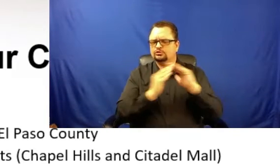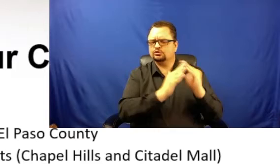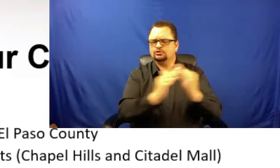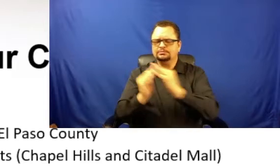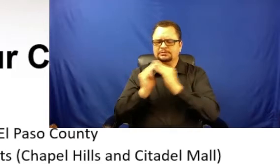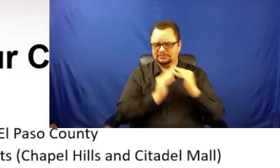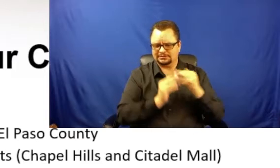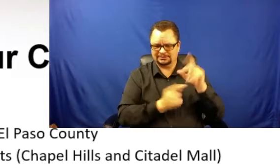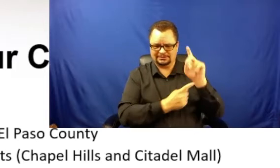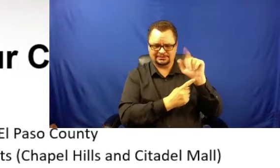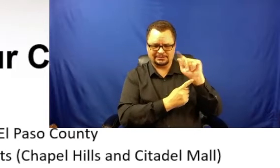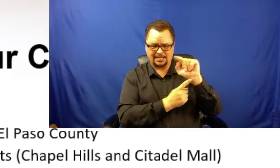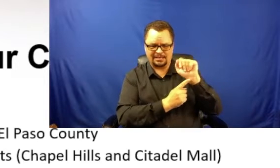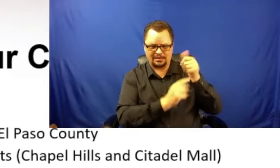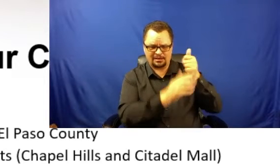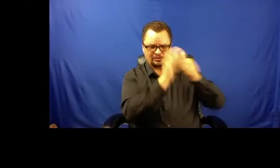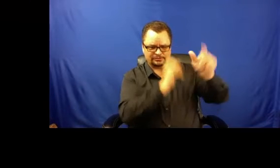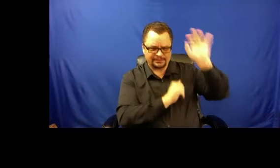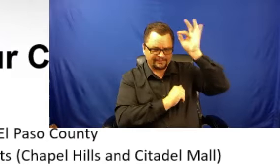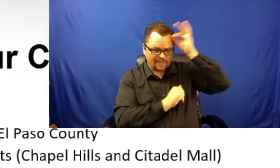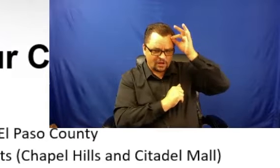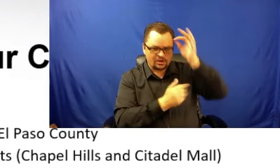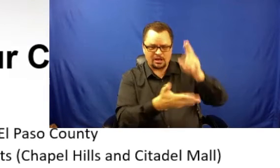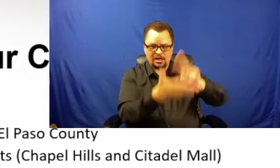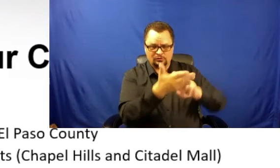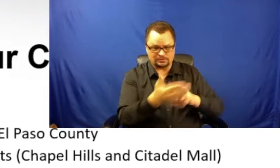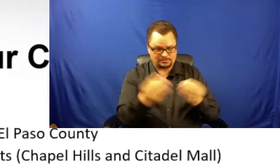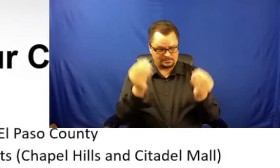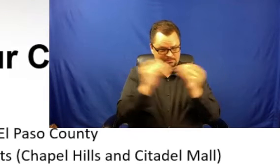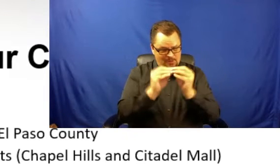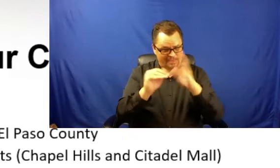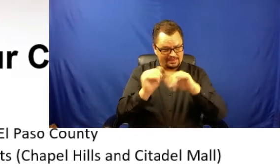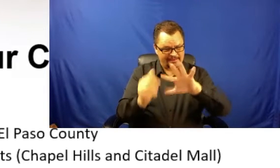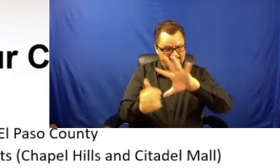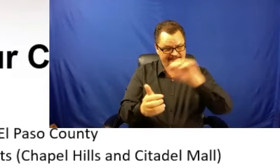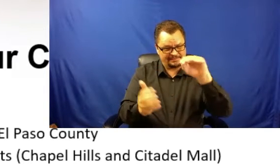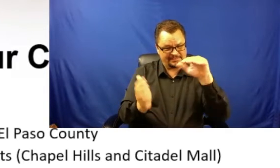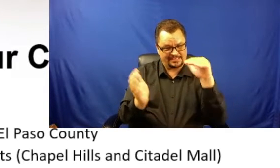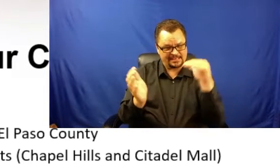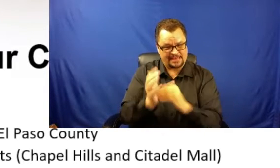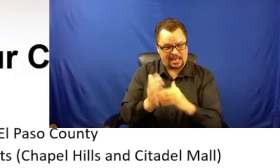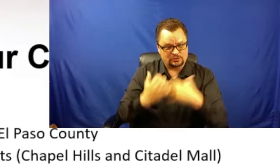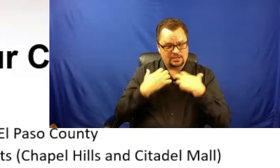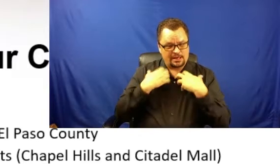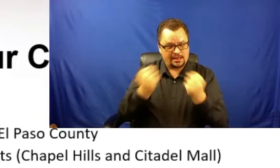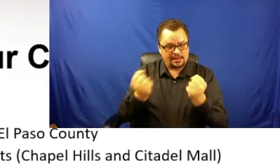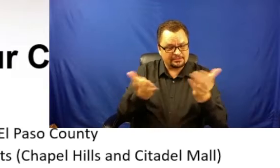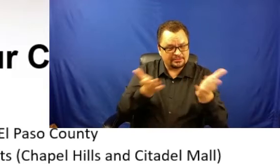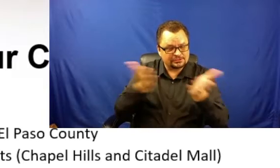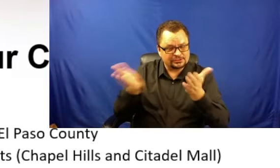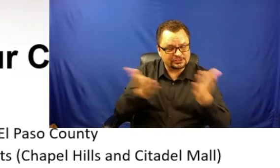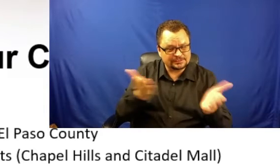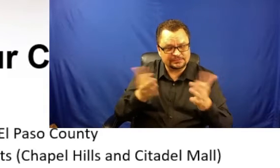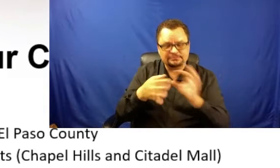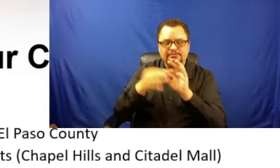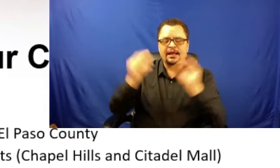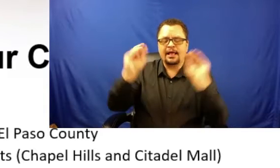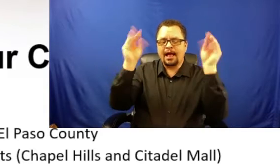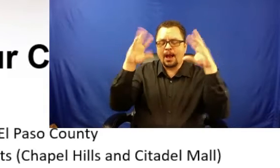El Paso County. Health services, including ambulance, hospital, nursing, and residential facilities,